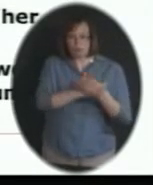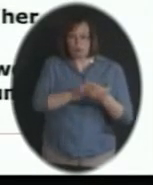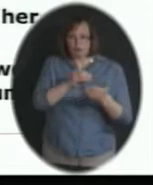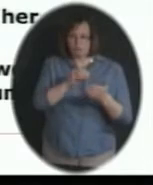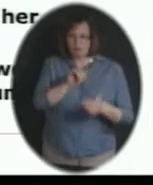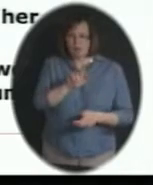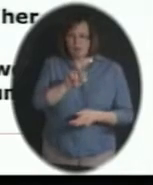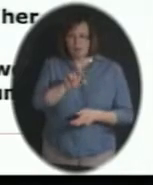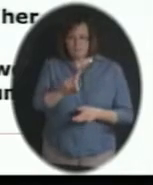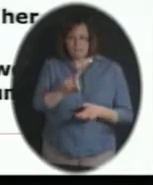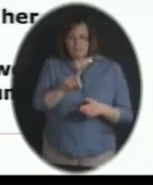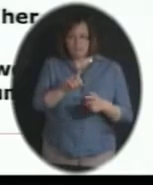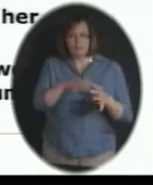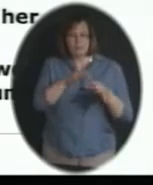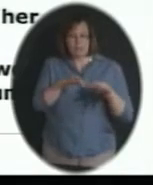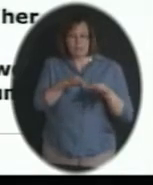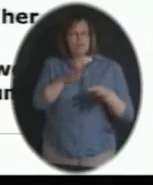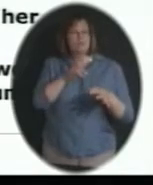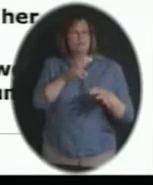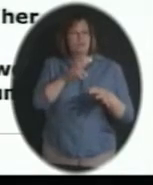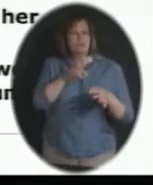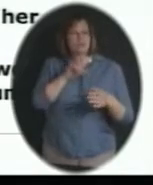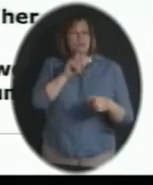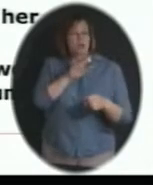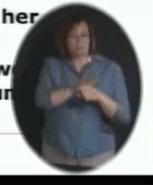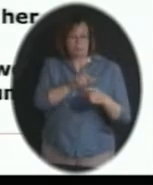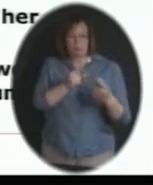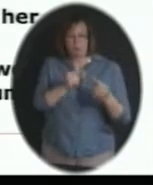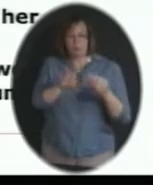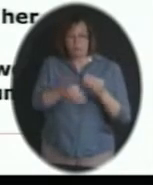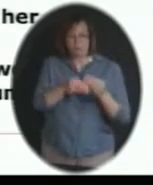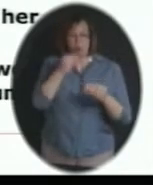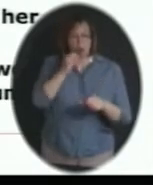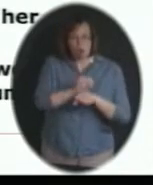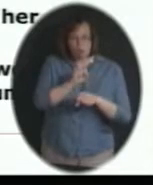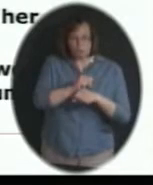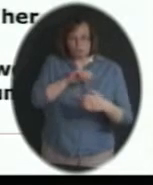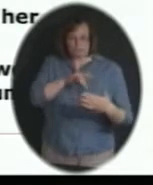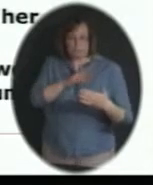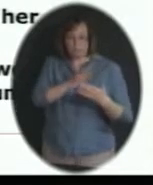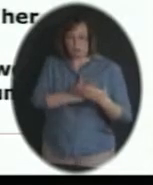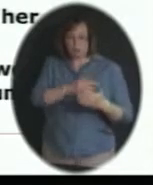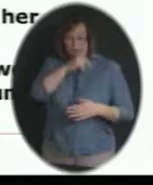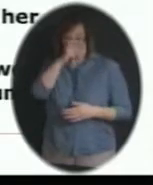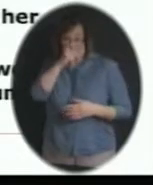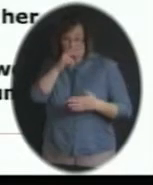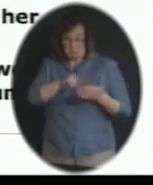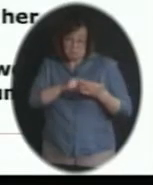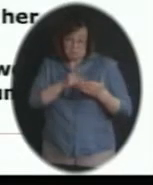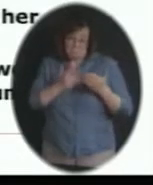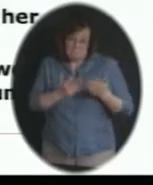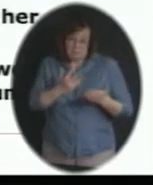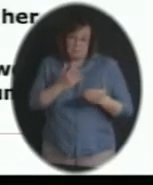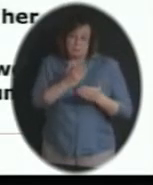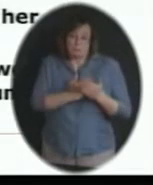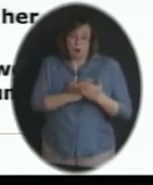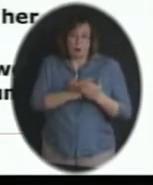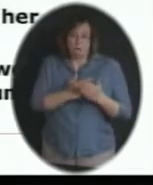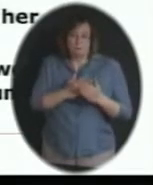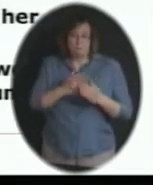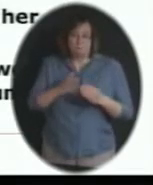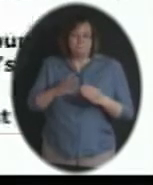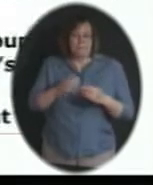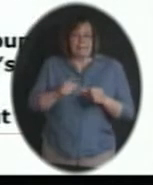then, as I mentioned, it's their commitment to doing the extra homework, the study sessions, and perhaps some summer reading as part of stretching